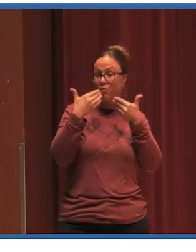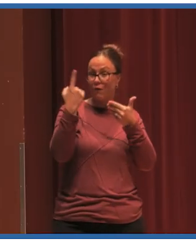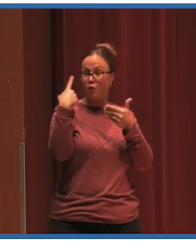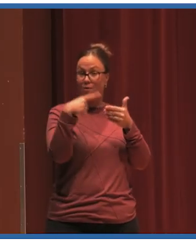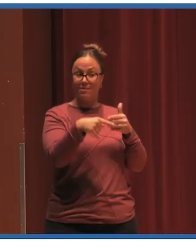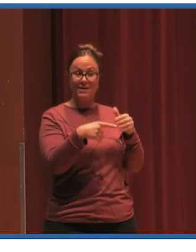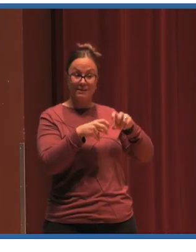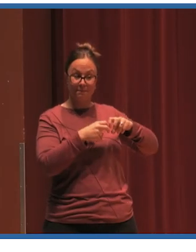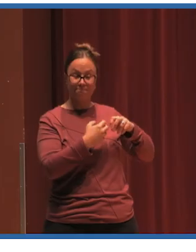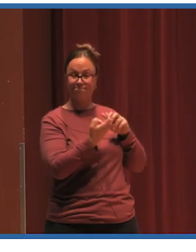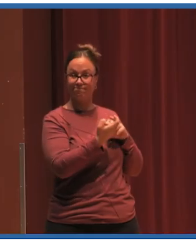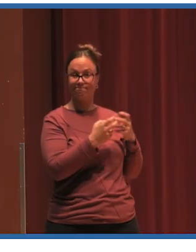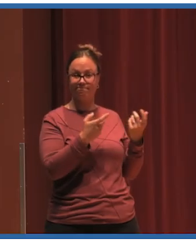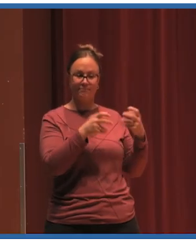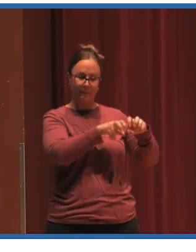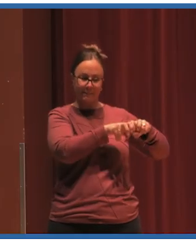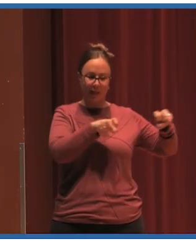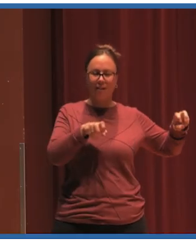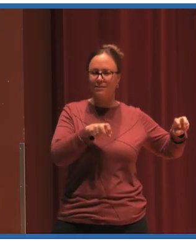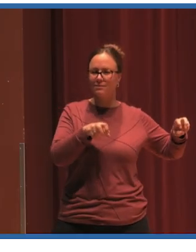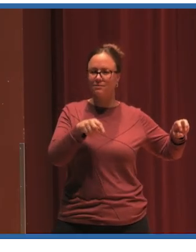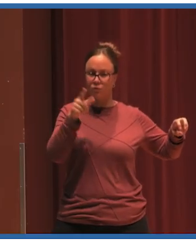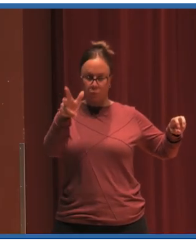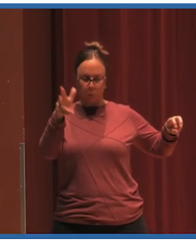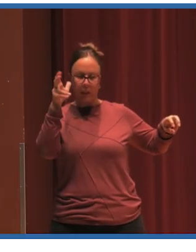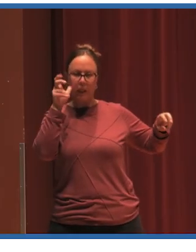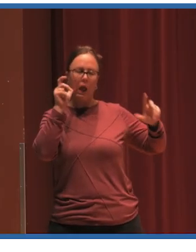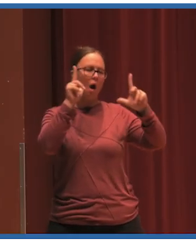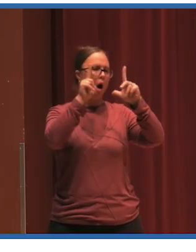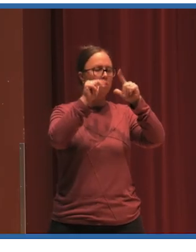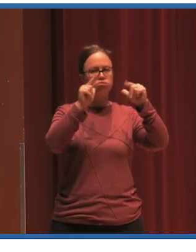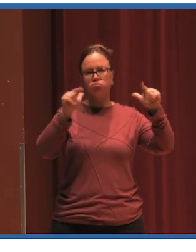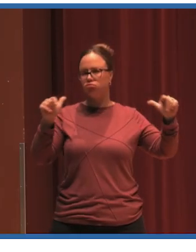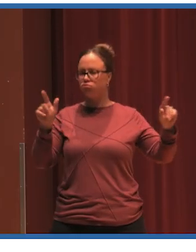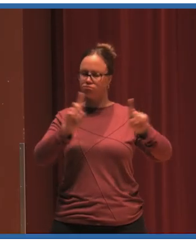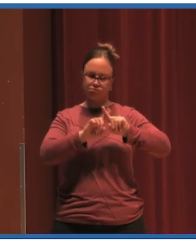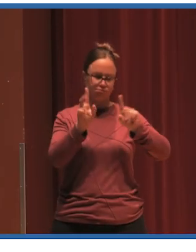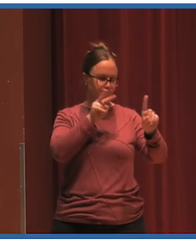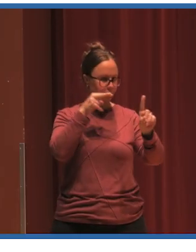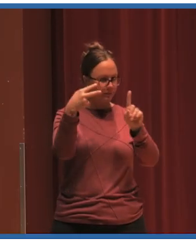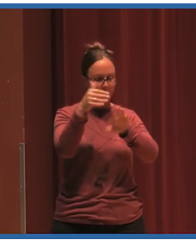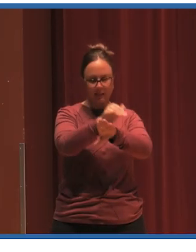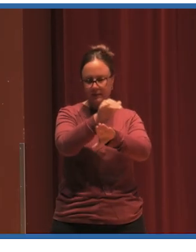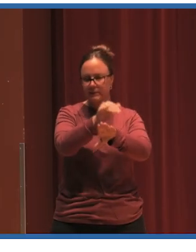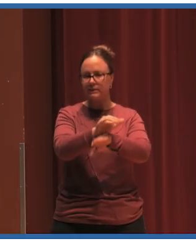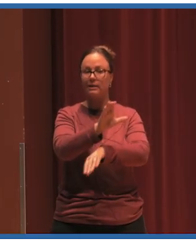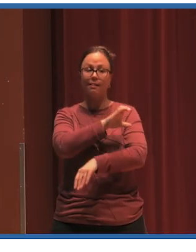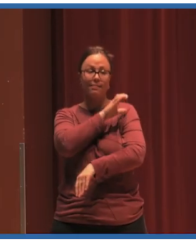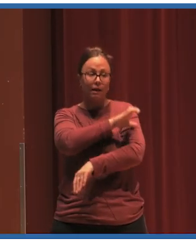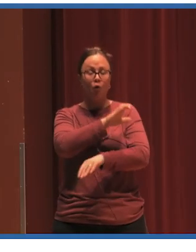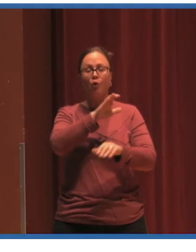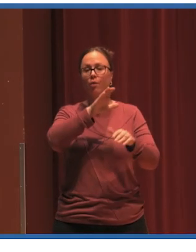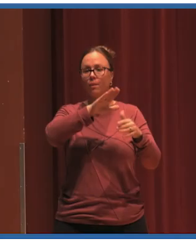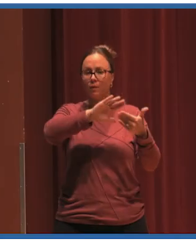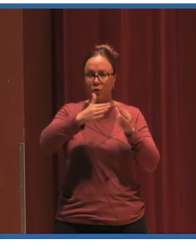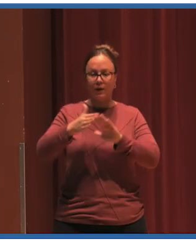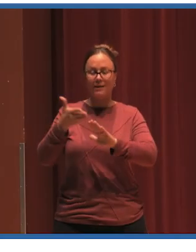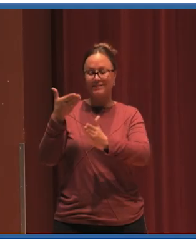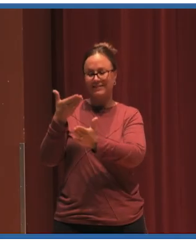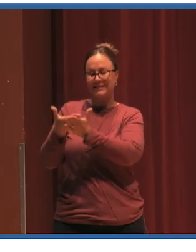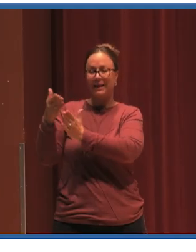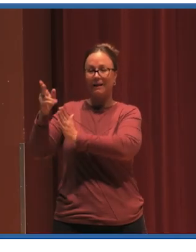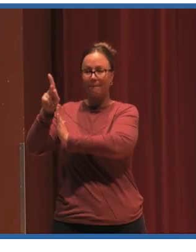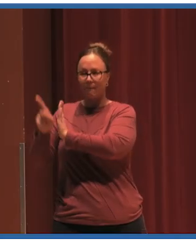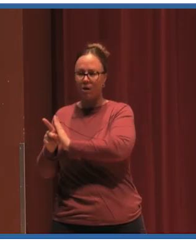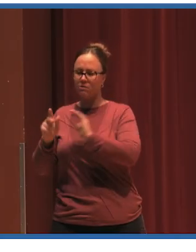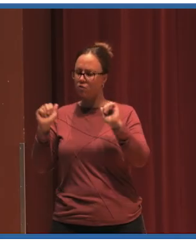panelists because you're going to hear a range of perspectives this evening. Clinical, community, data, and policy,